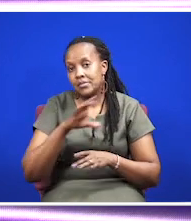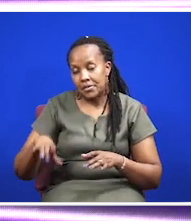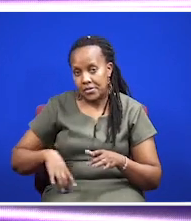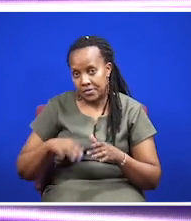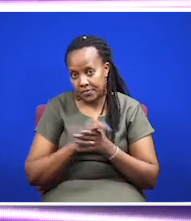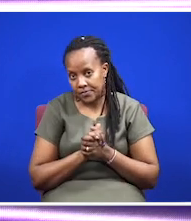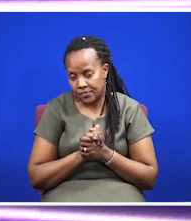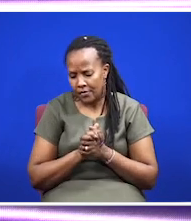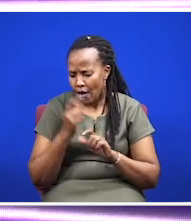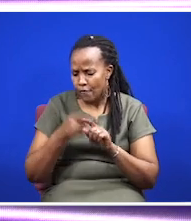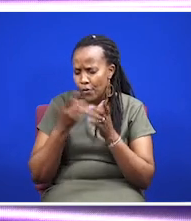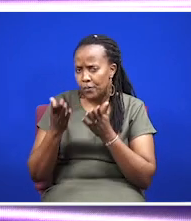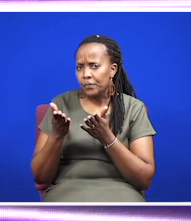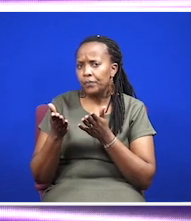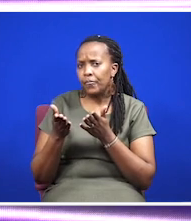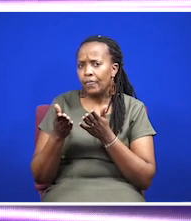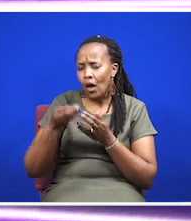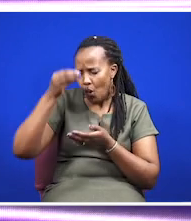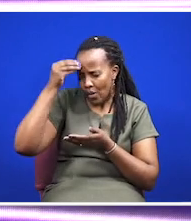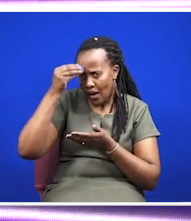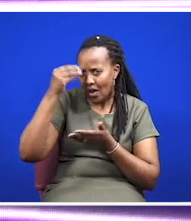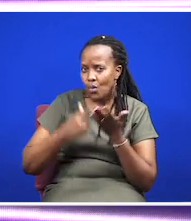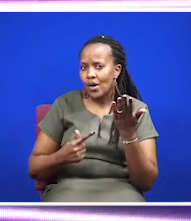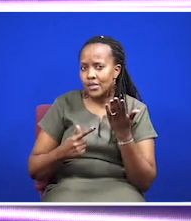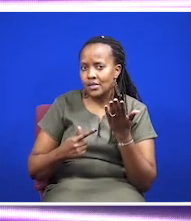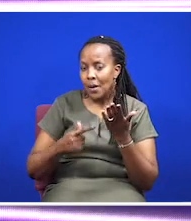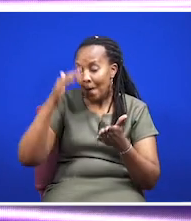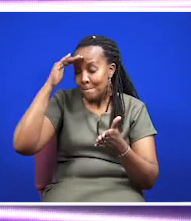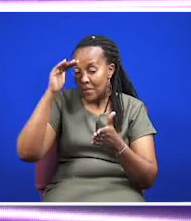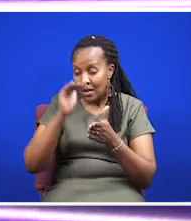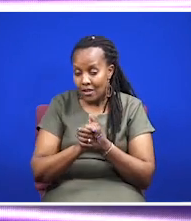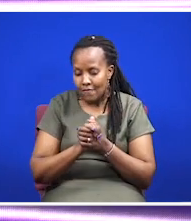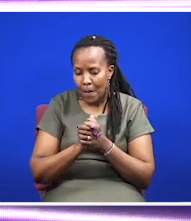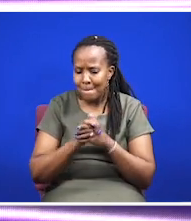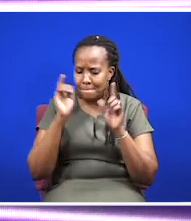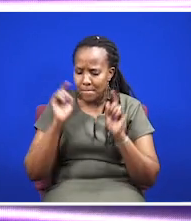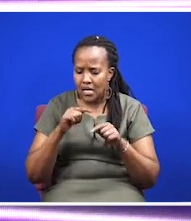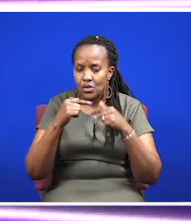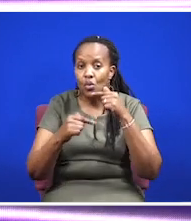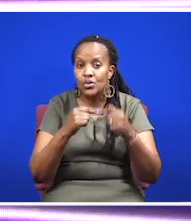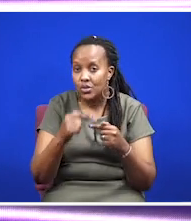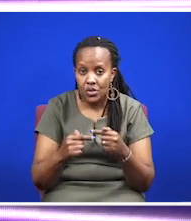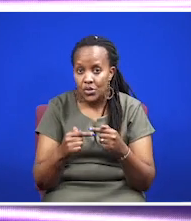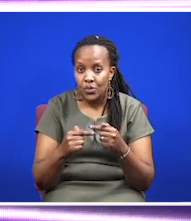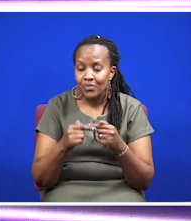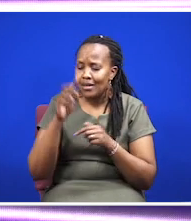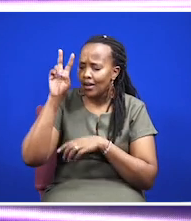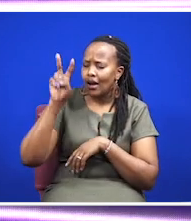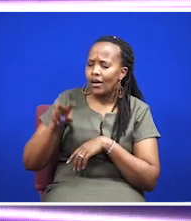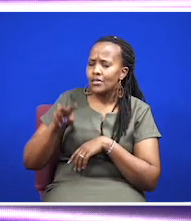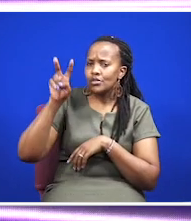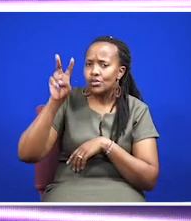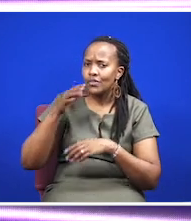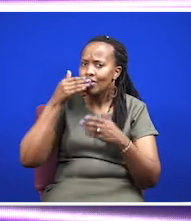this, we learn that the believer is expected to continue in an attitude of thanksgiving, come